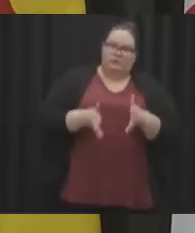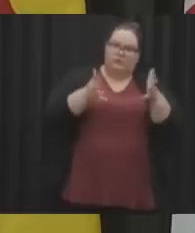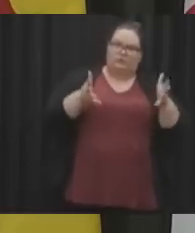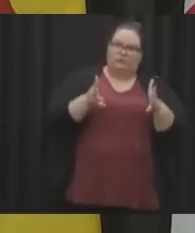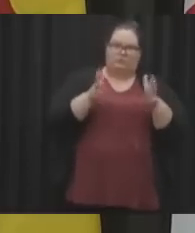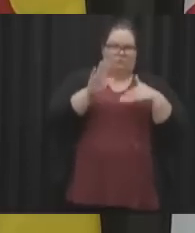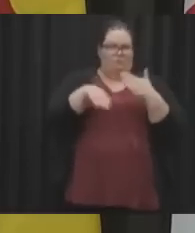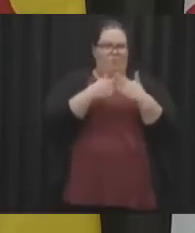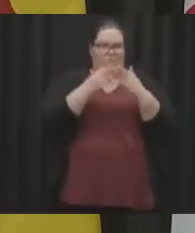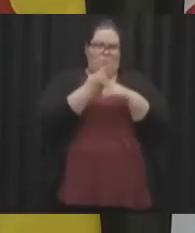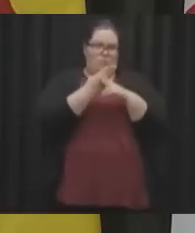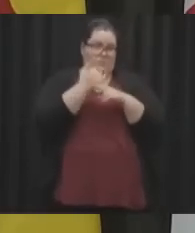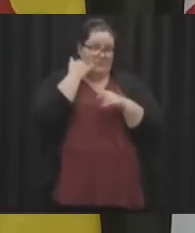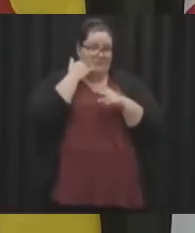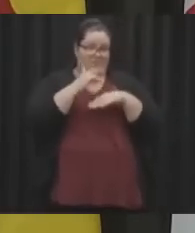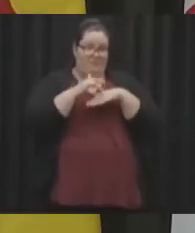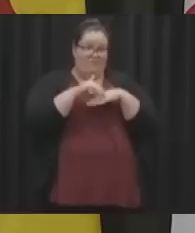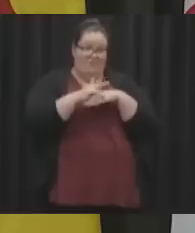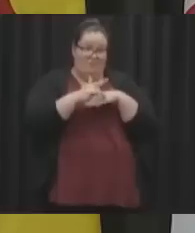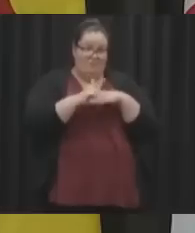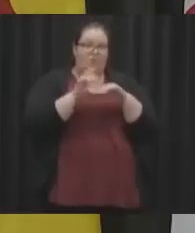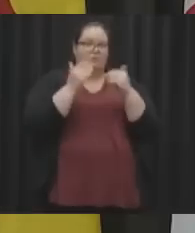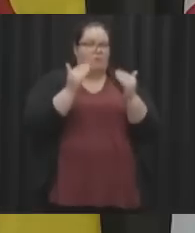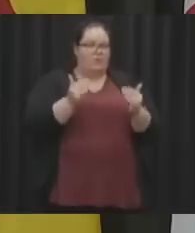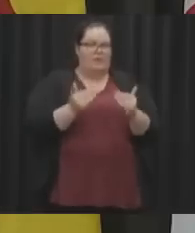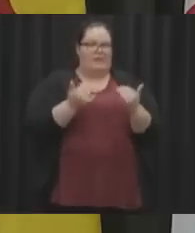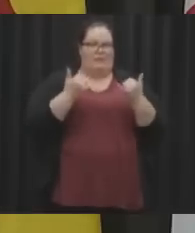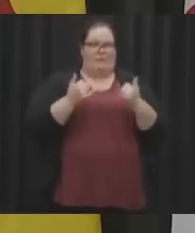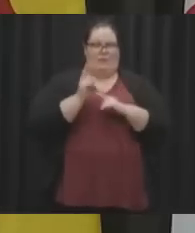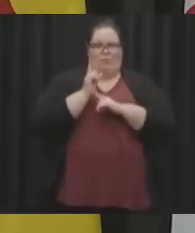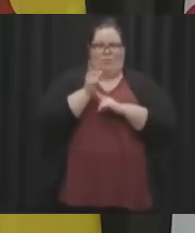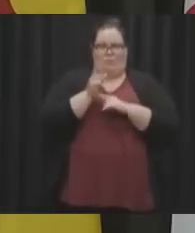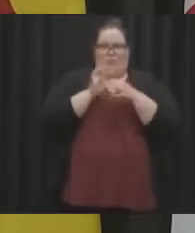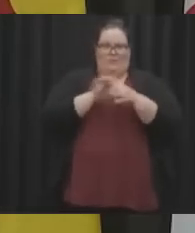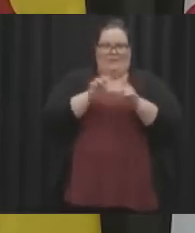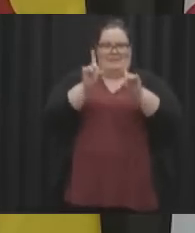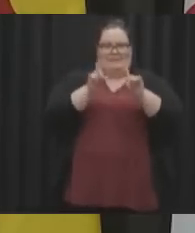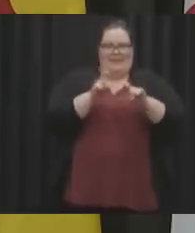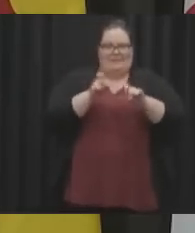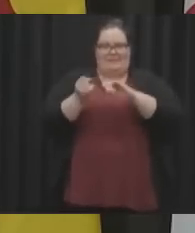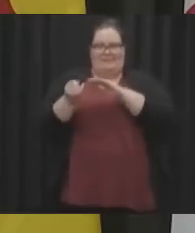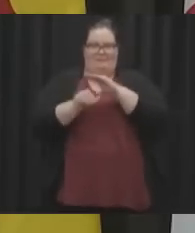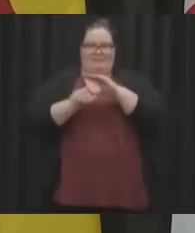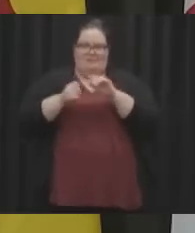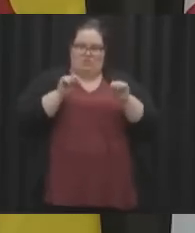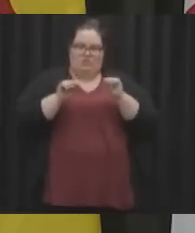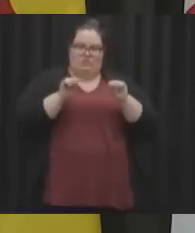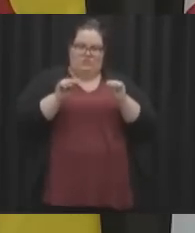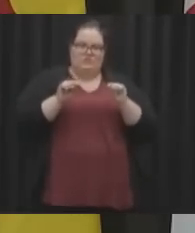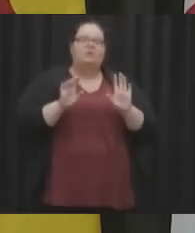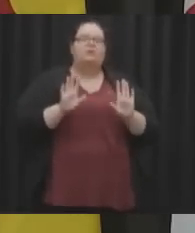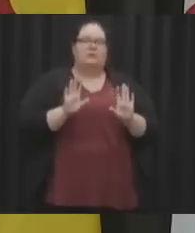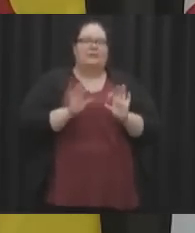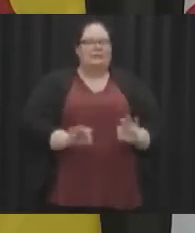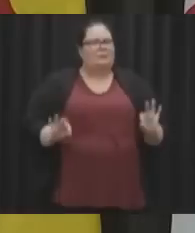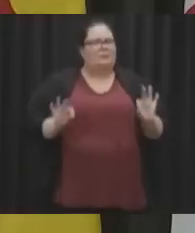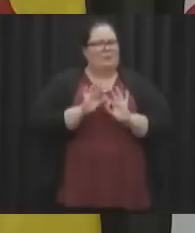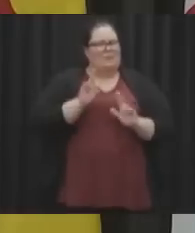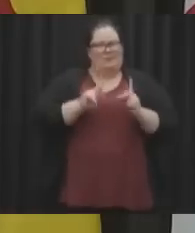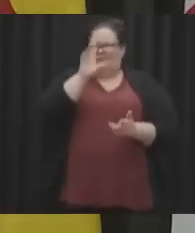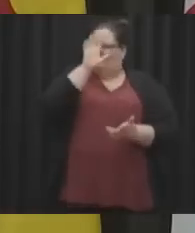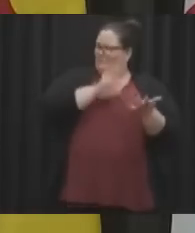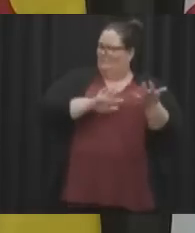who have symptoms who have recently returned from traveling outside the province, and people who have been notified that they have come into close contact with